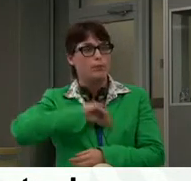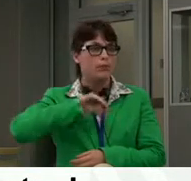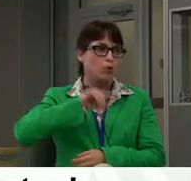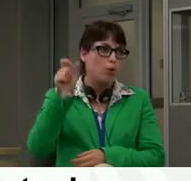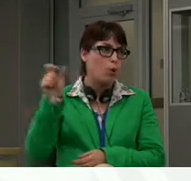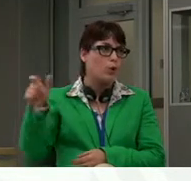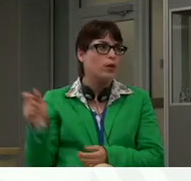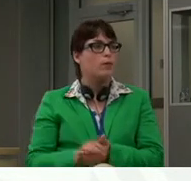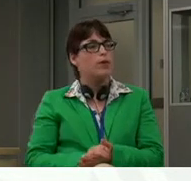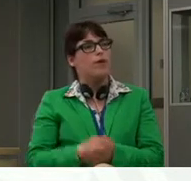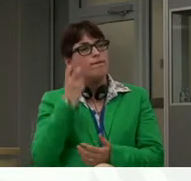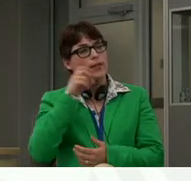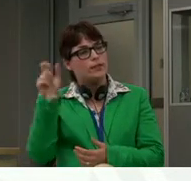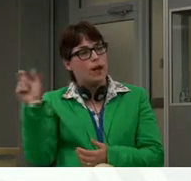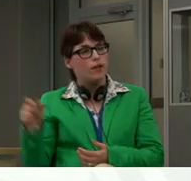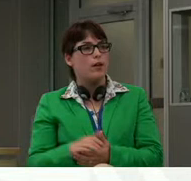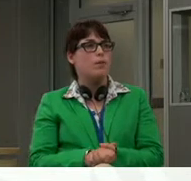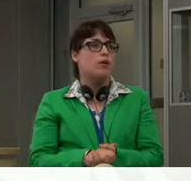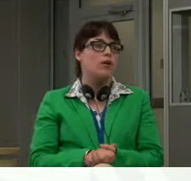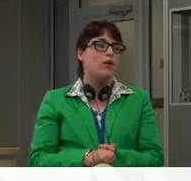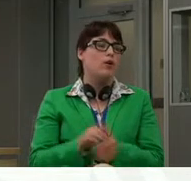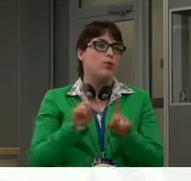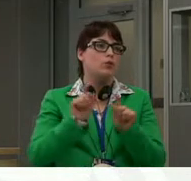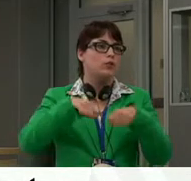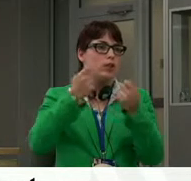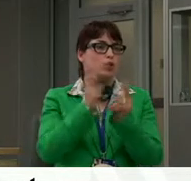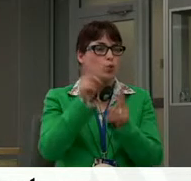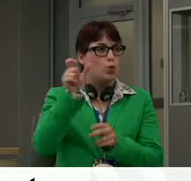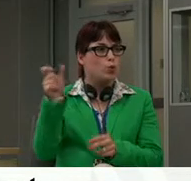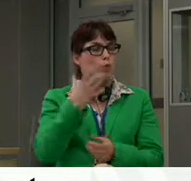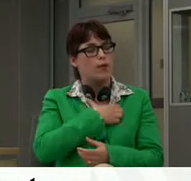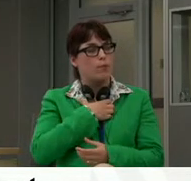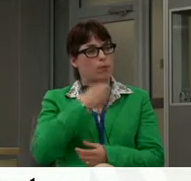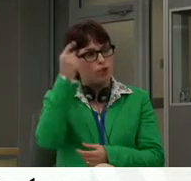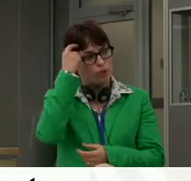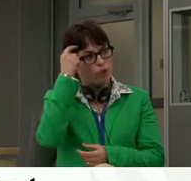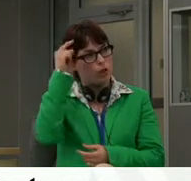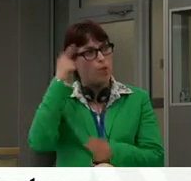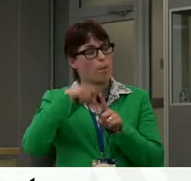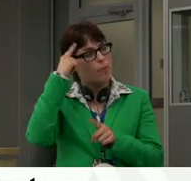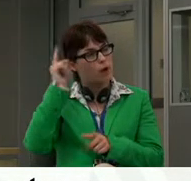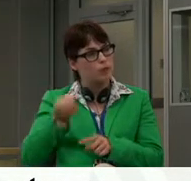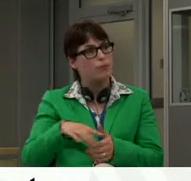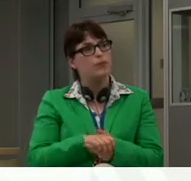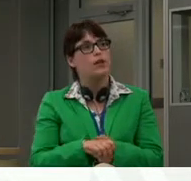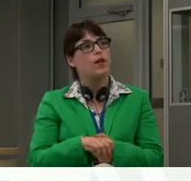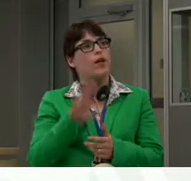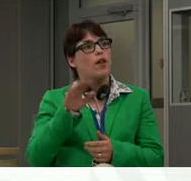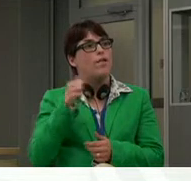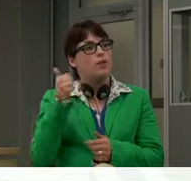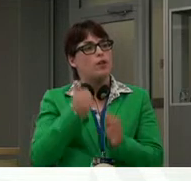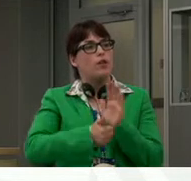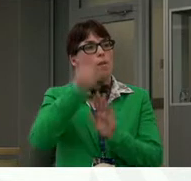We need to improve our cooperation between parents and professionals and the teachers